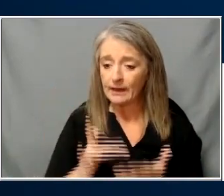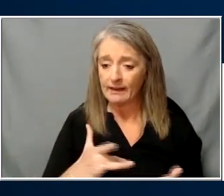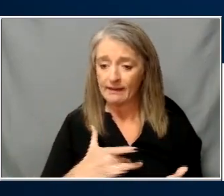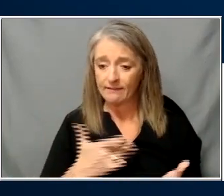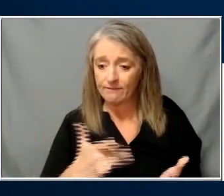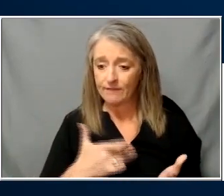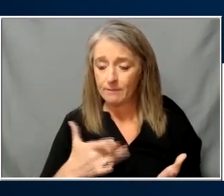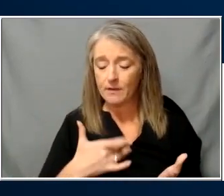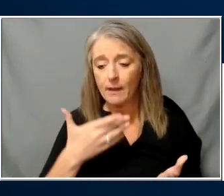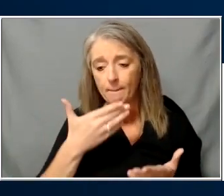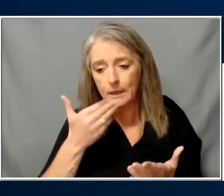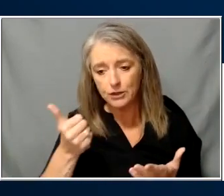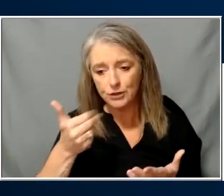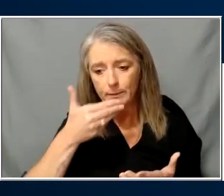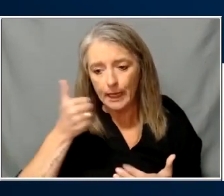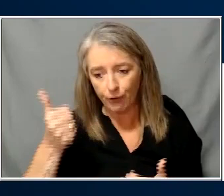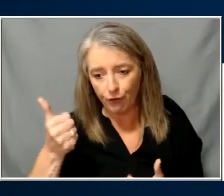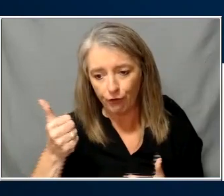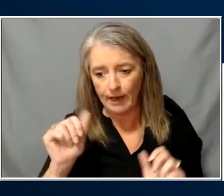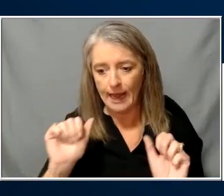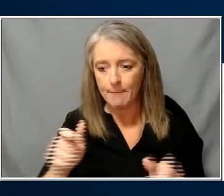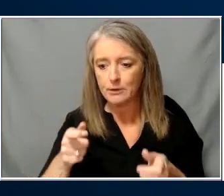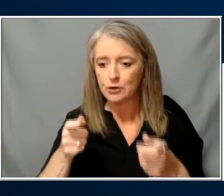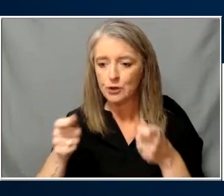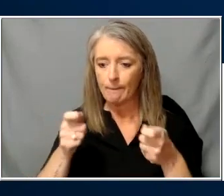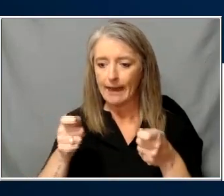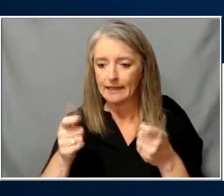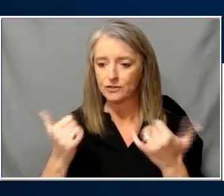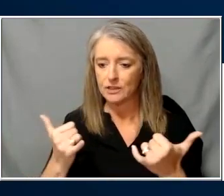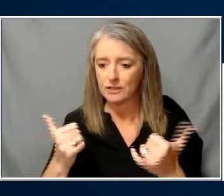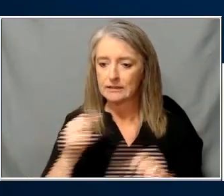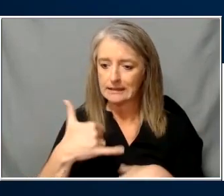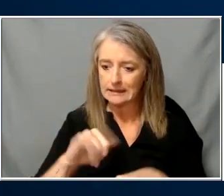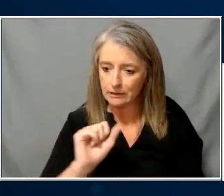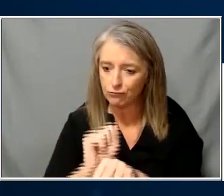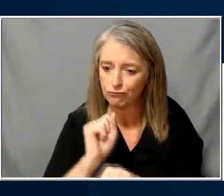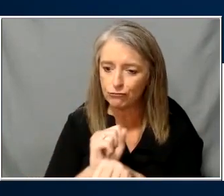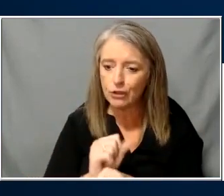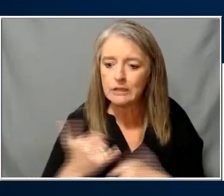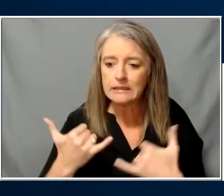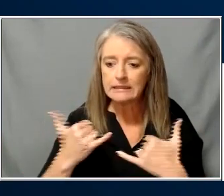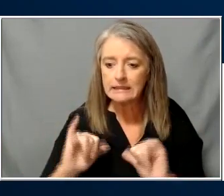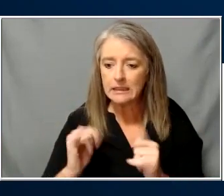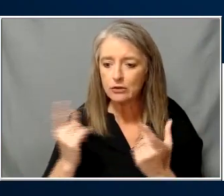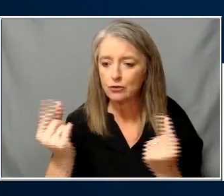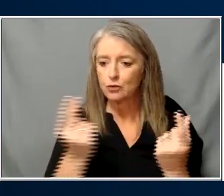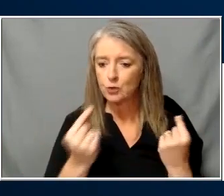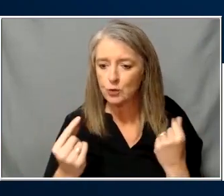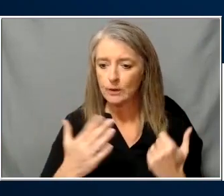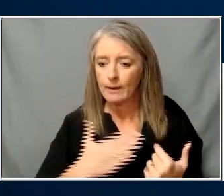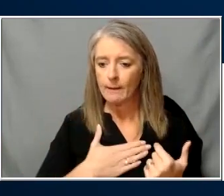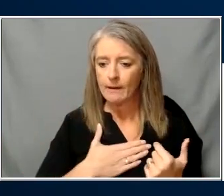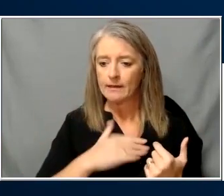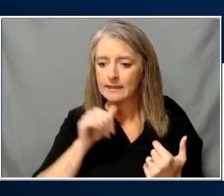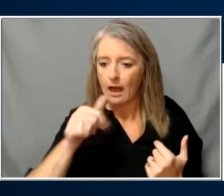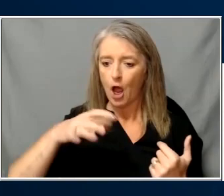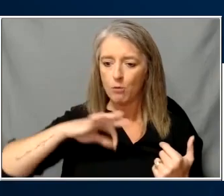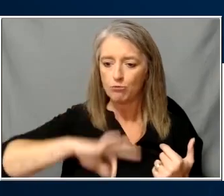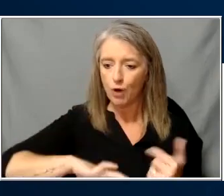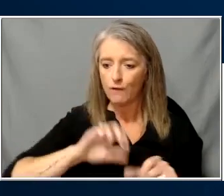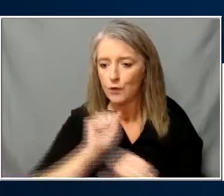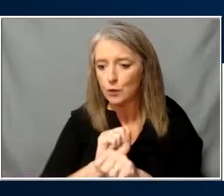much, much better. And I'm able to manage now and still, work and still do, my nonprofit work